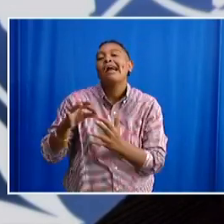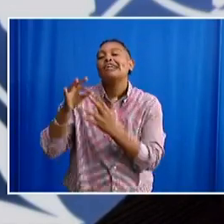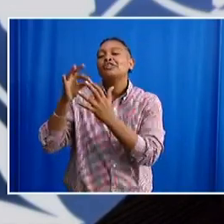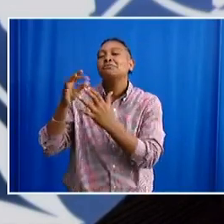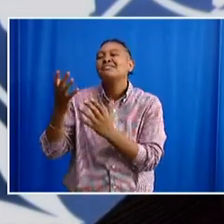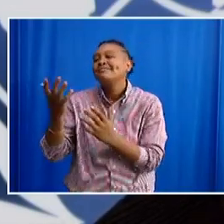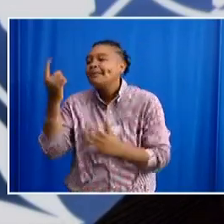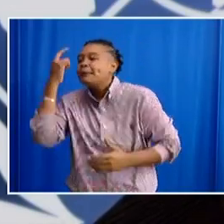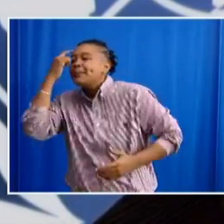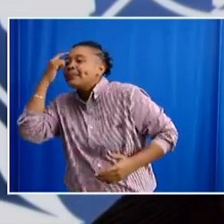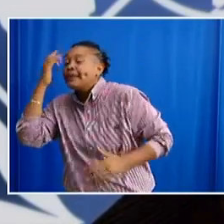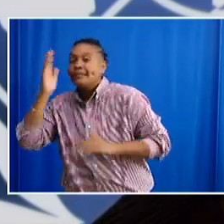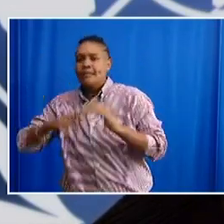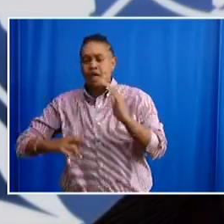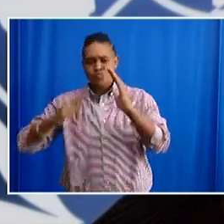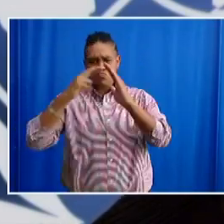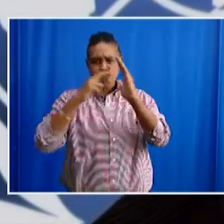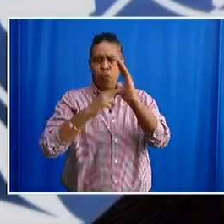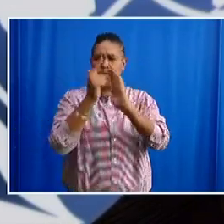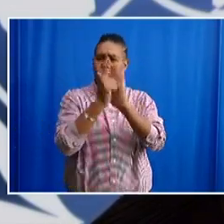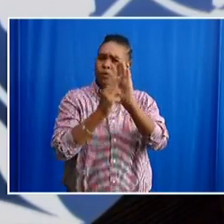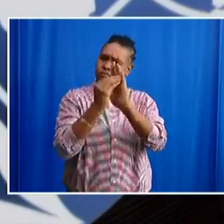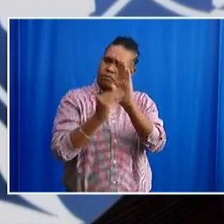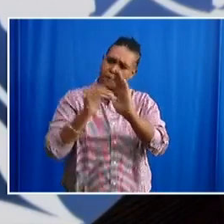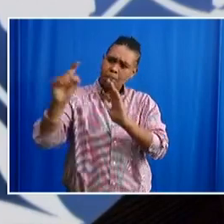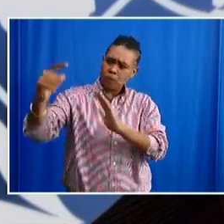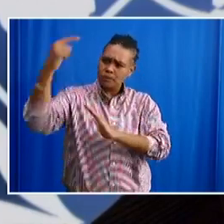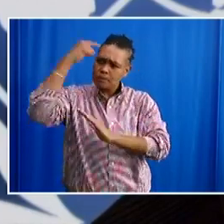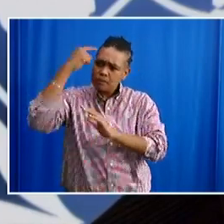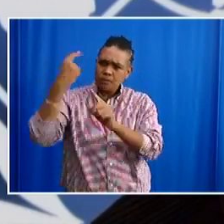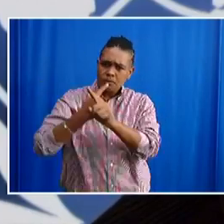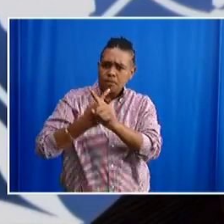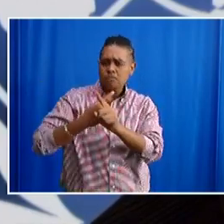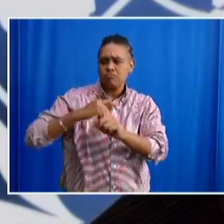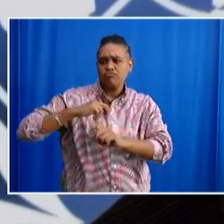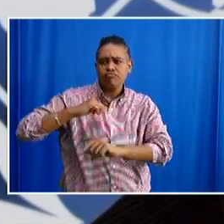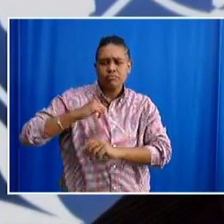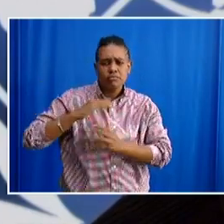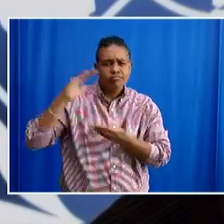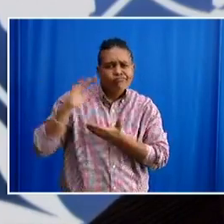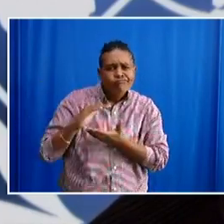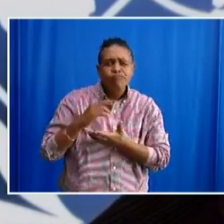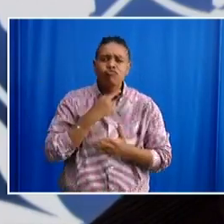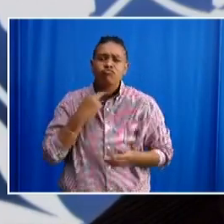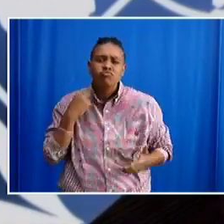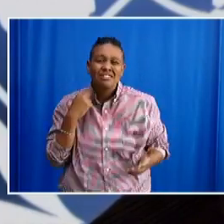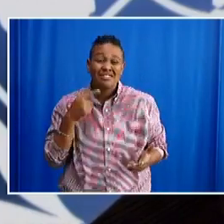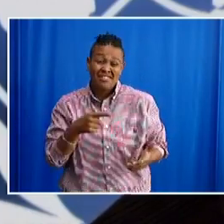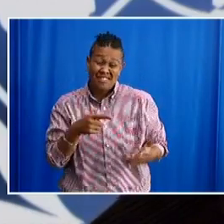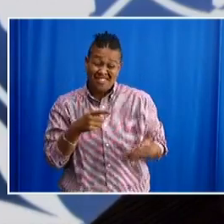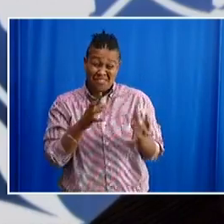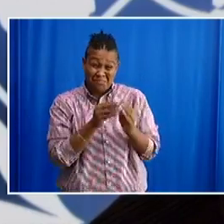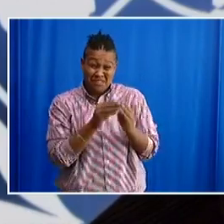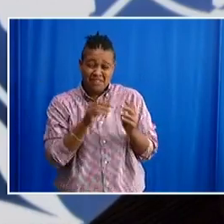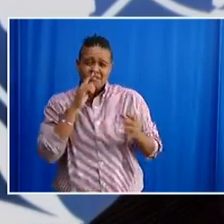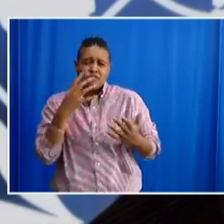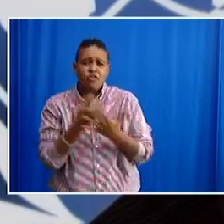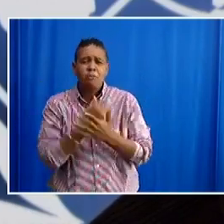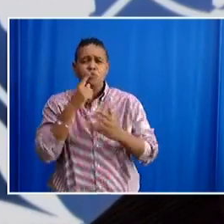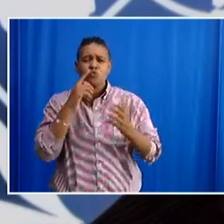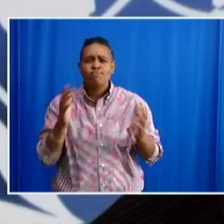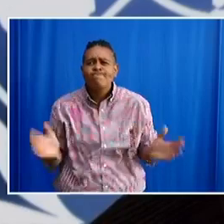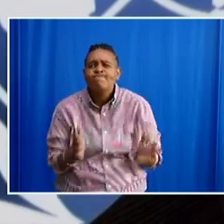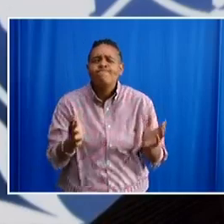rule. This regional platform is an opportunity to spur greater ambition across the